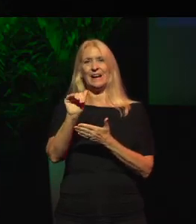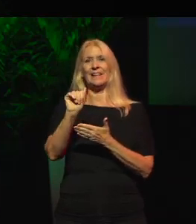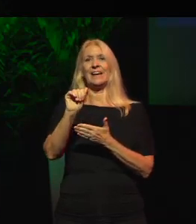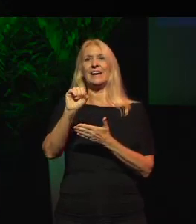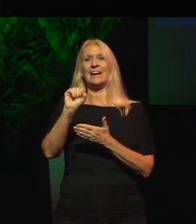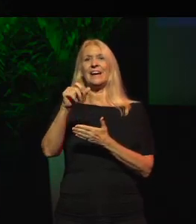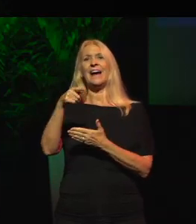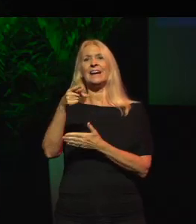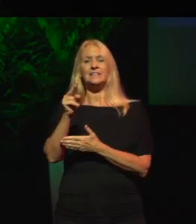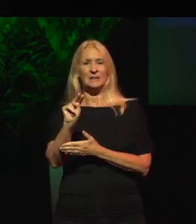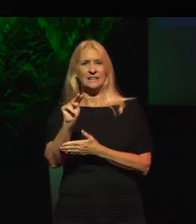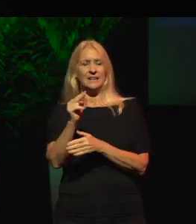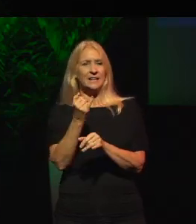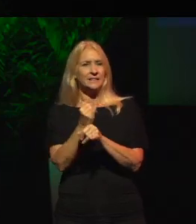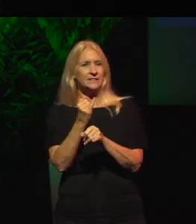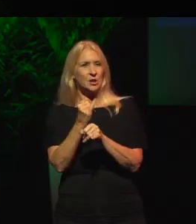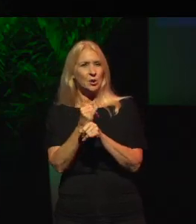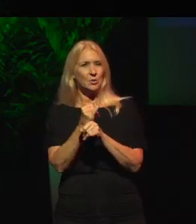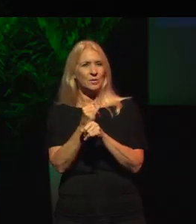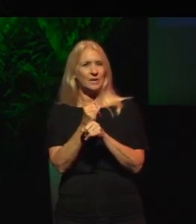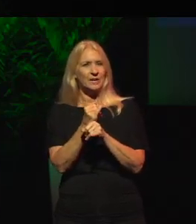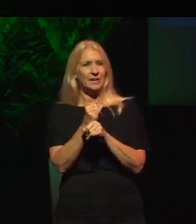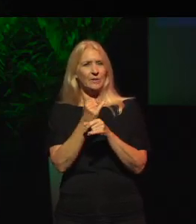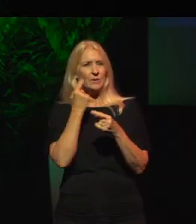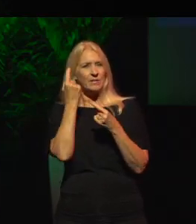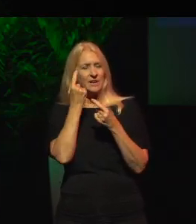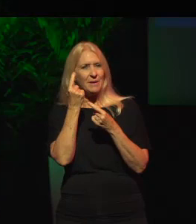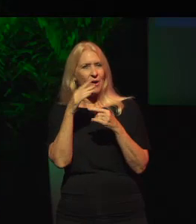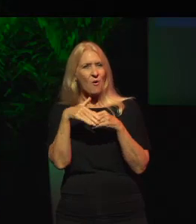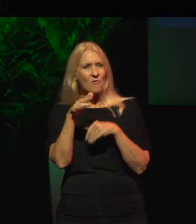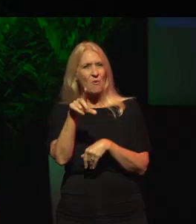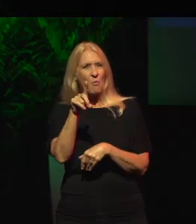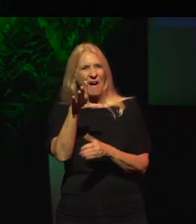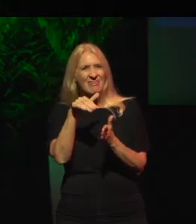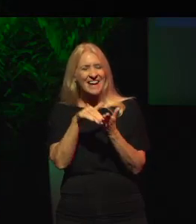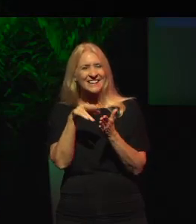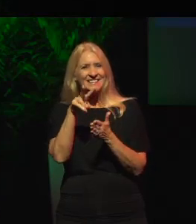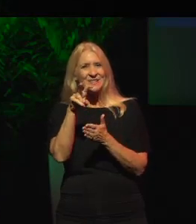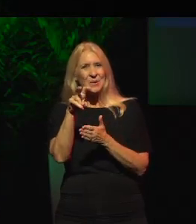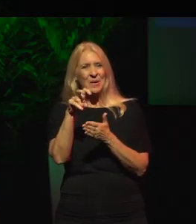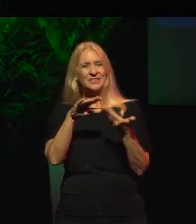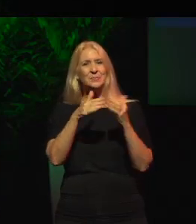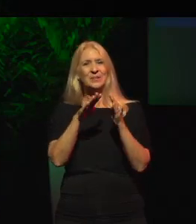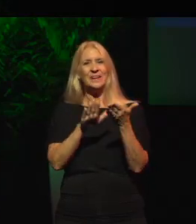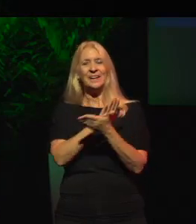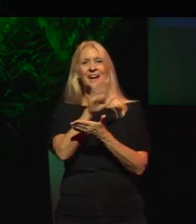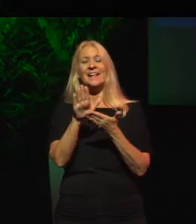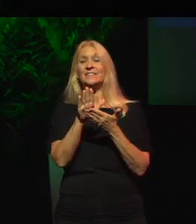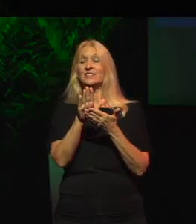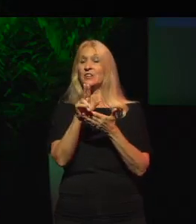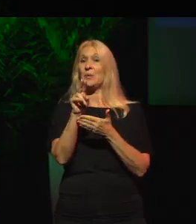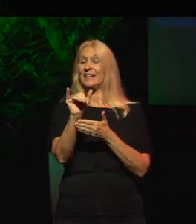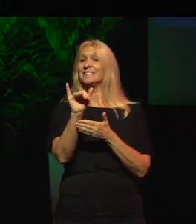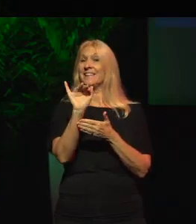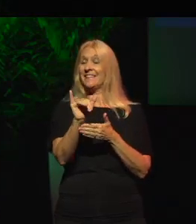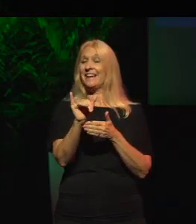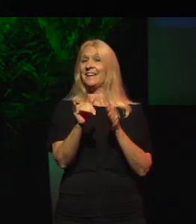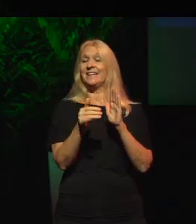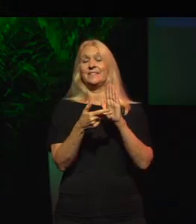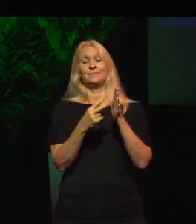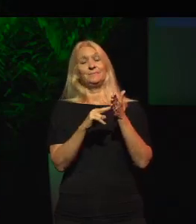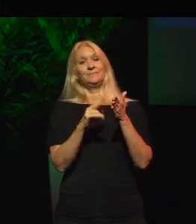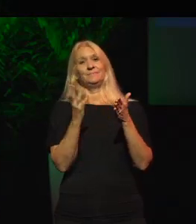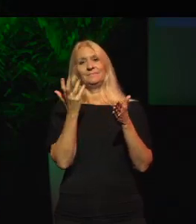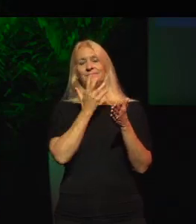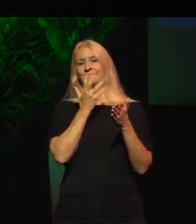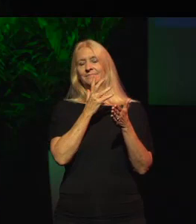Institute. And considering that there are over 1,200 community colleges in the U.S., that speaks to the quality of